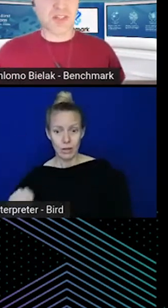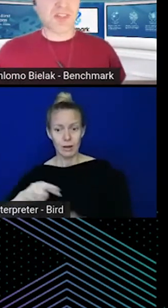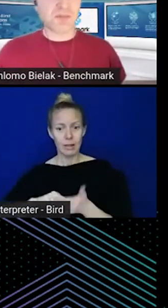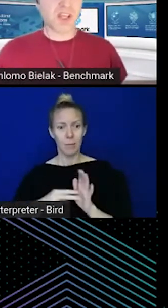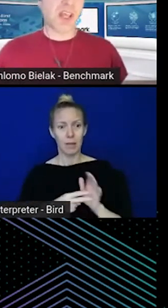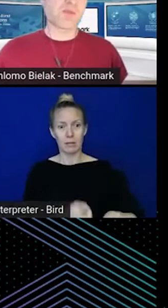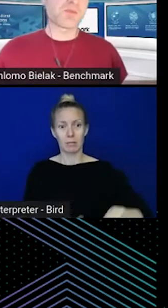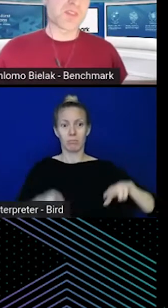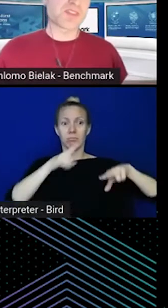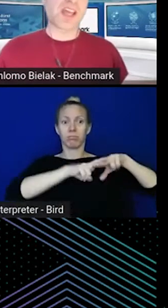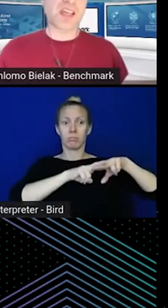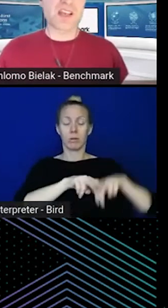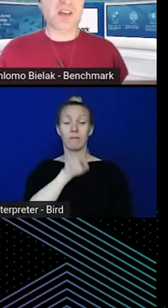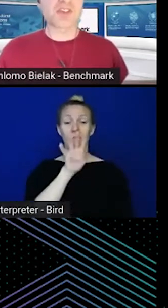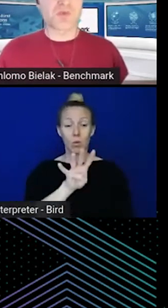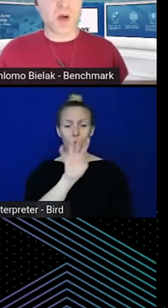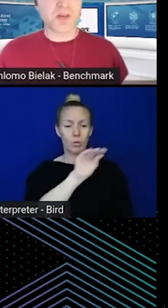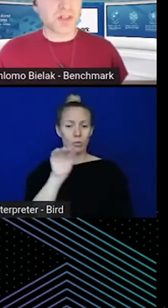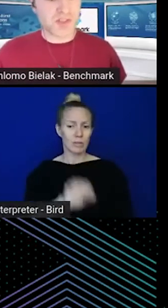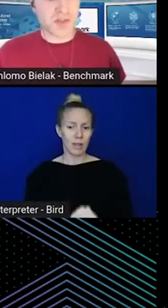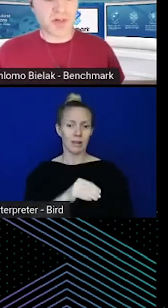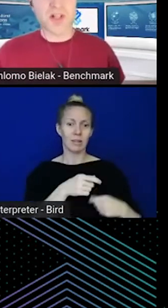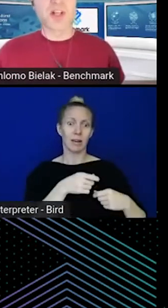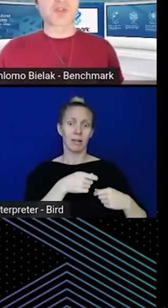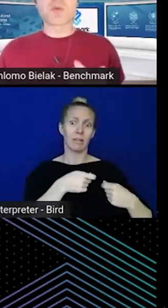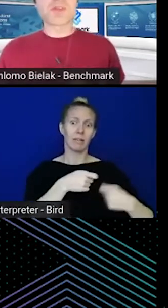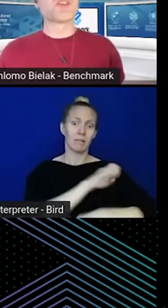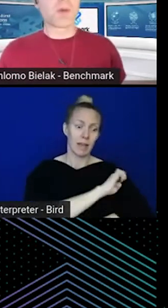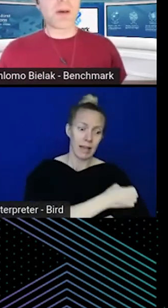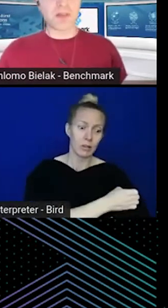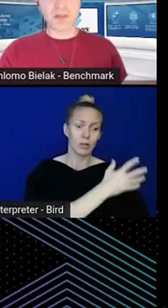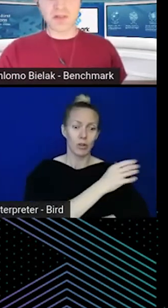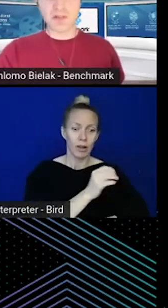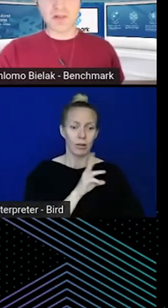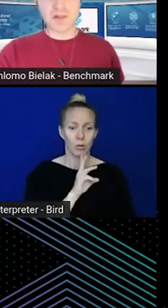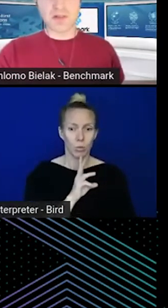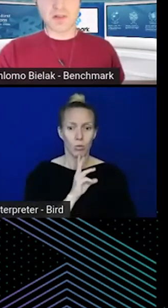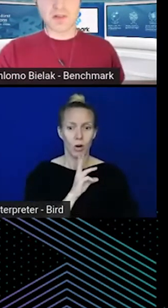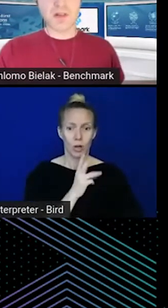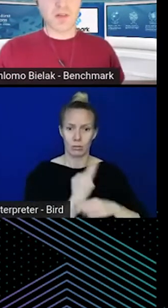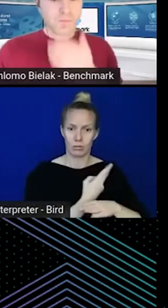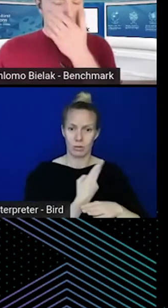energy consumption and the second largest water consumer. So what do we do about it?